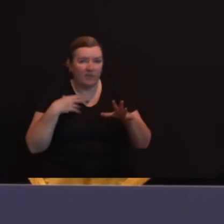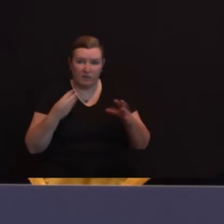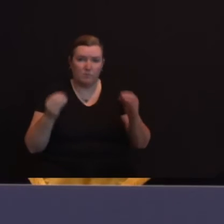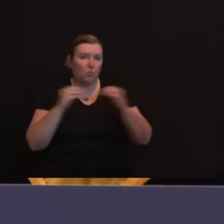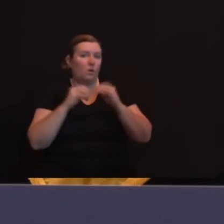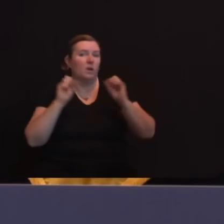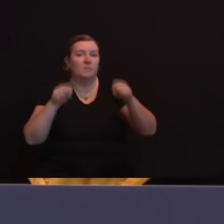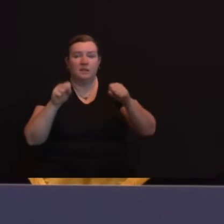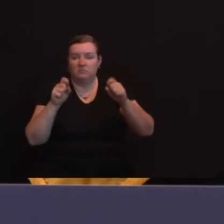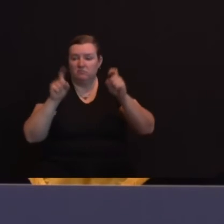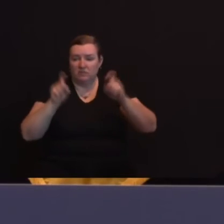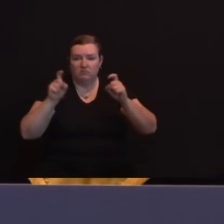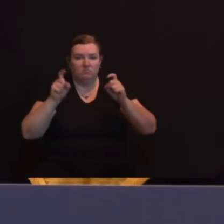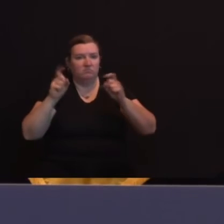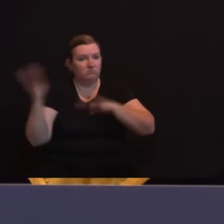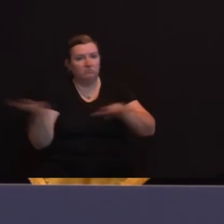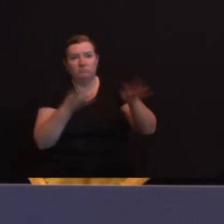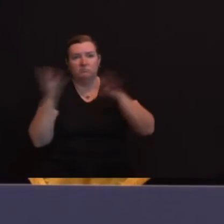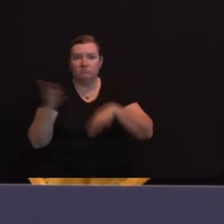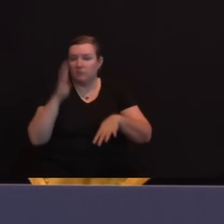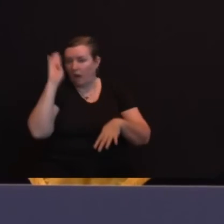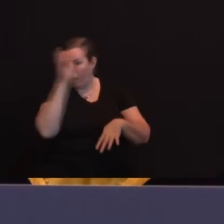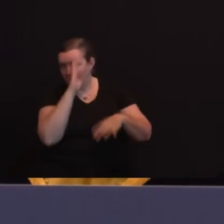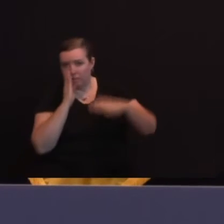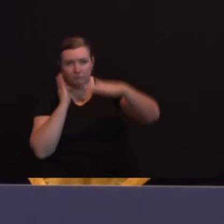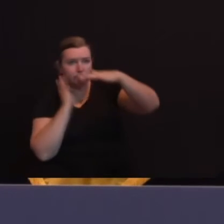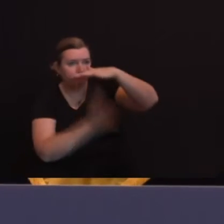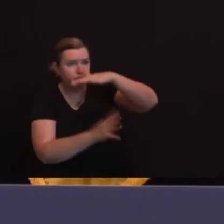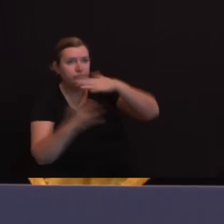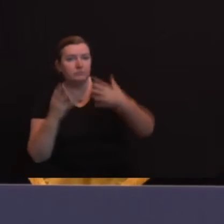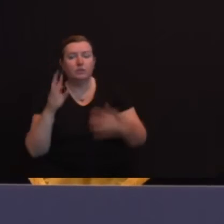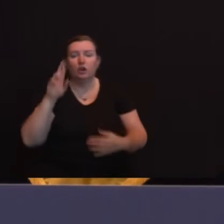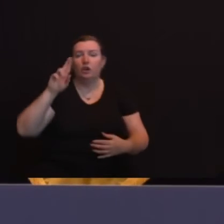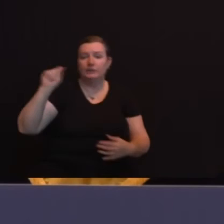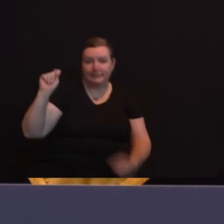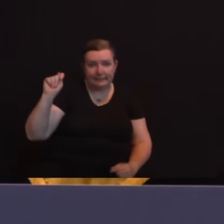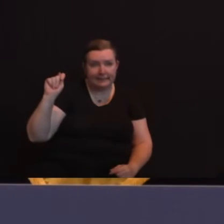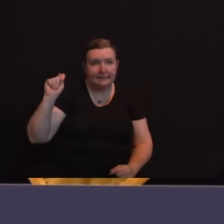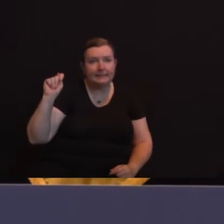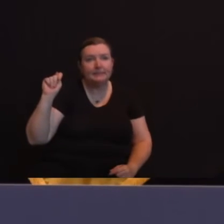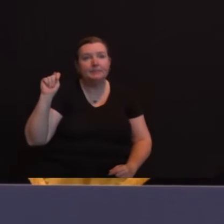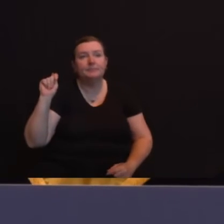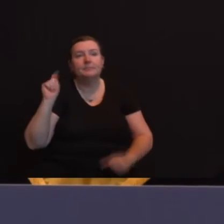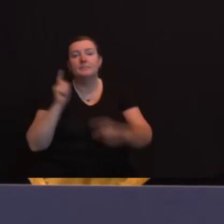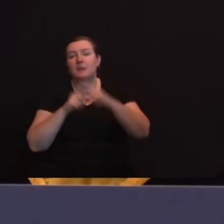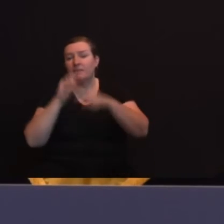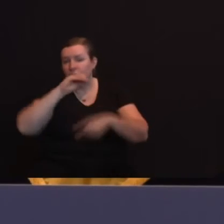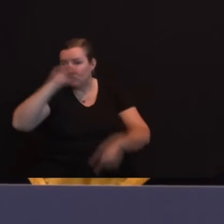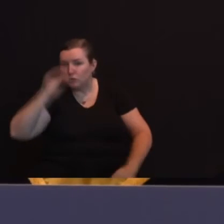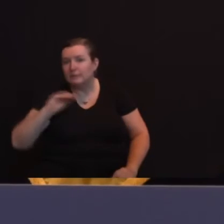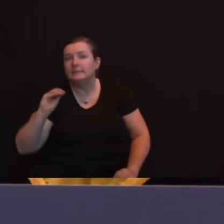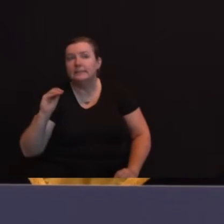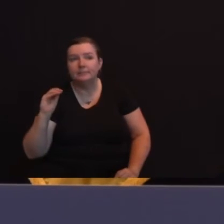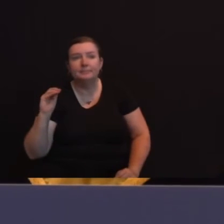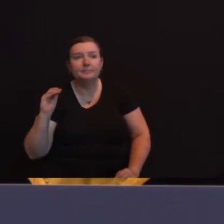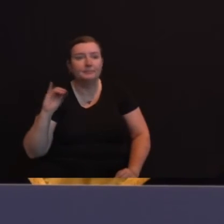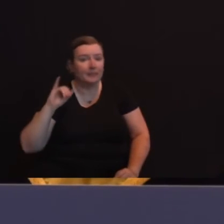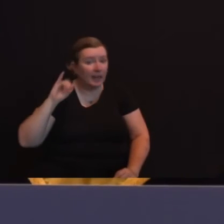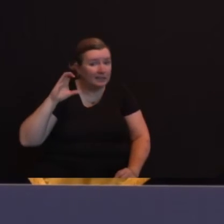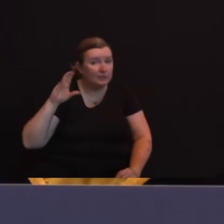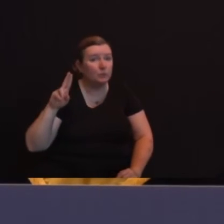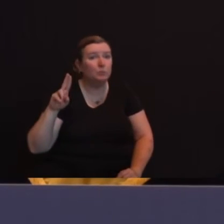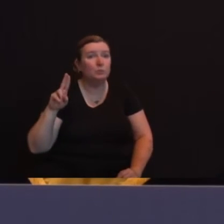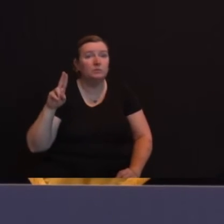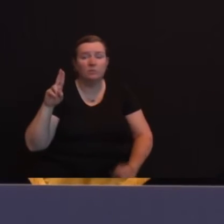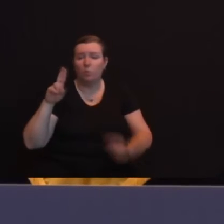it's hospitalizations, it's positivity rate of transmission, ICU, ventilator. I mean, there's a whole range of things. So